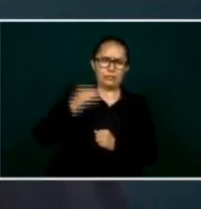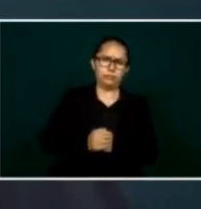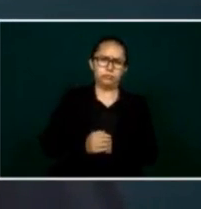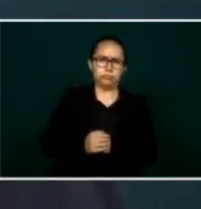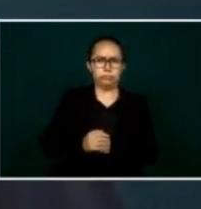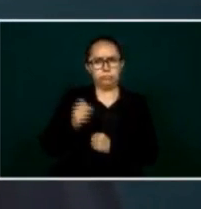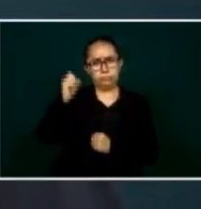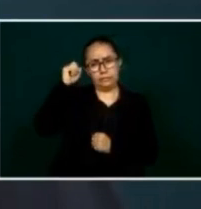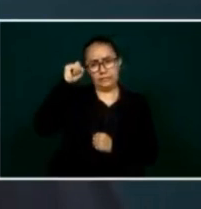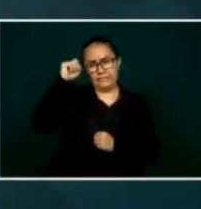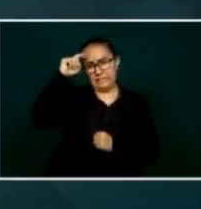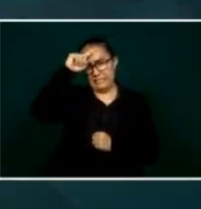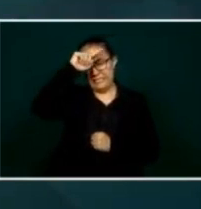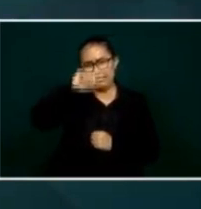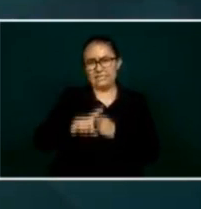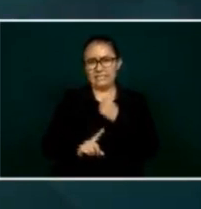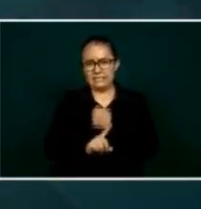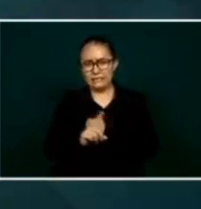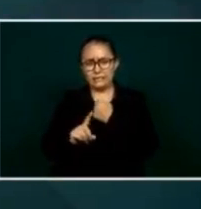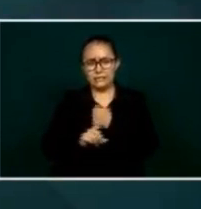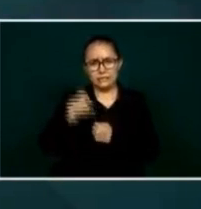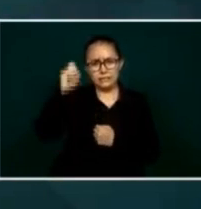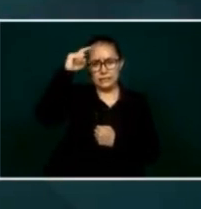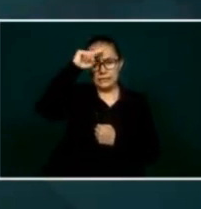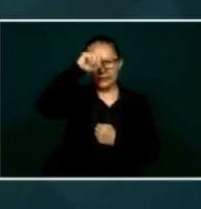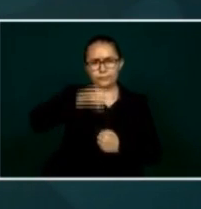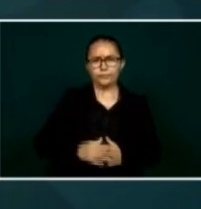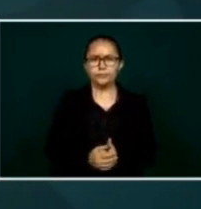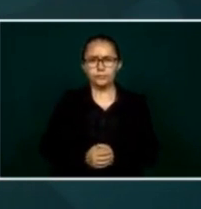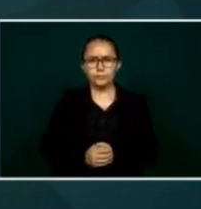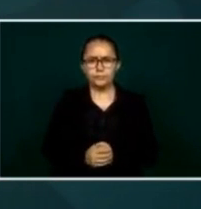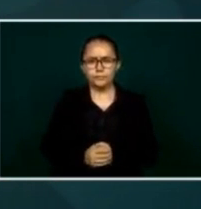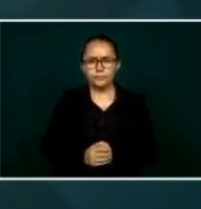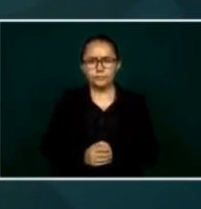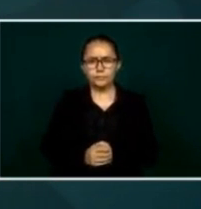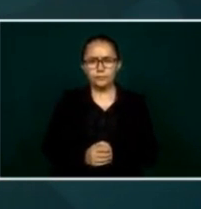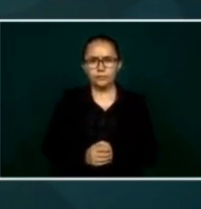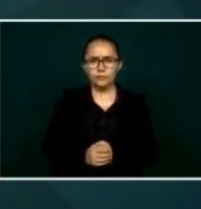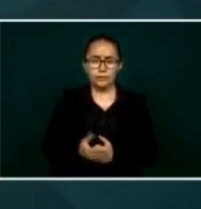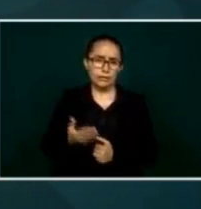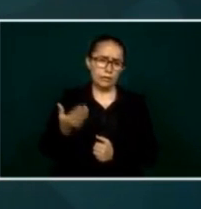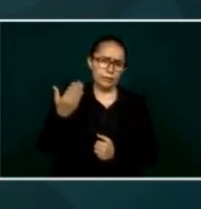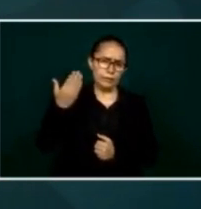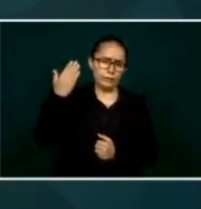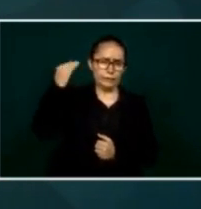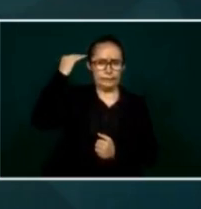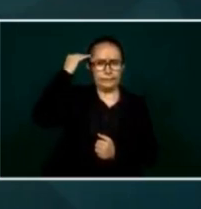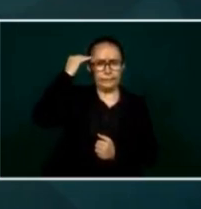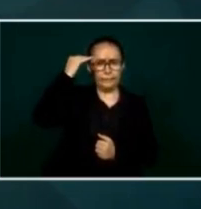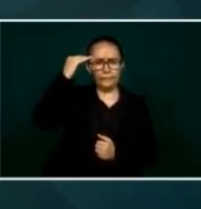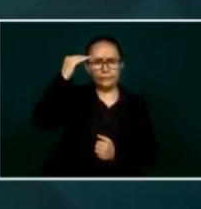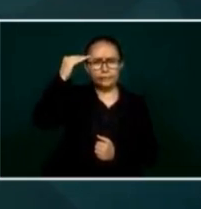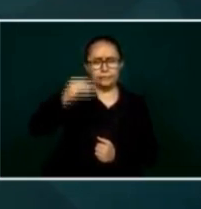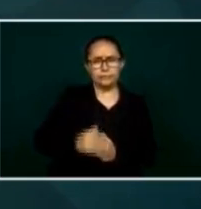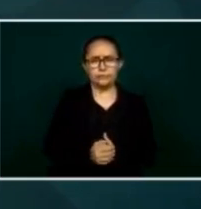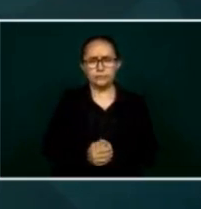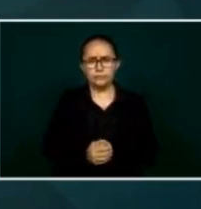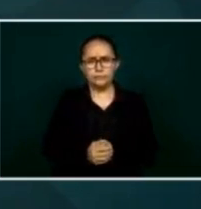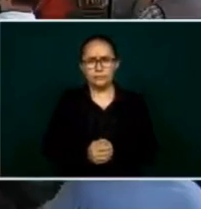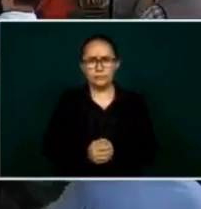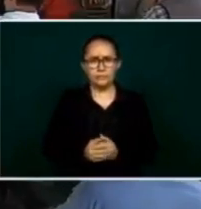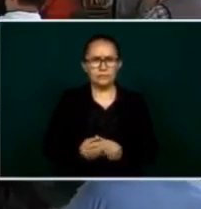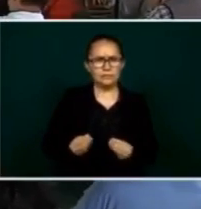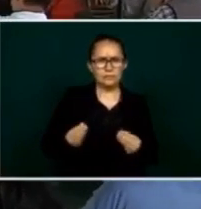But in the past, they've lived some very difficult times. Tiempos en que estaba